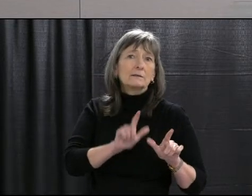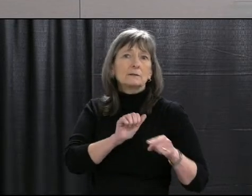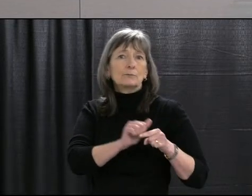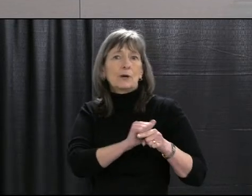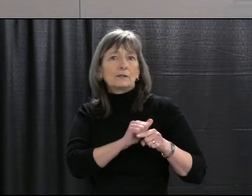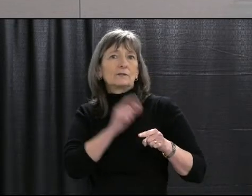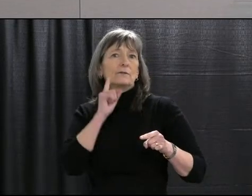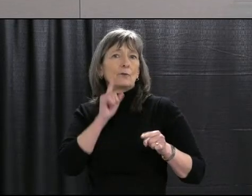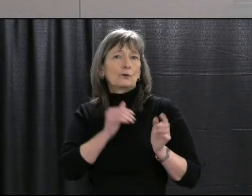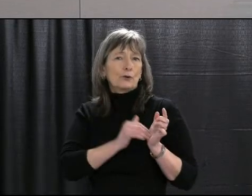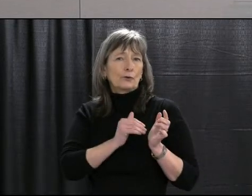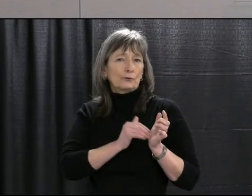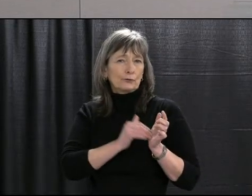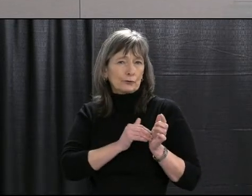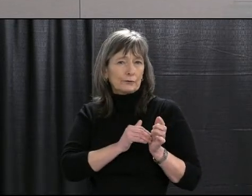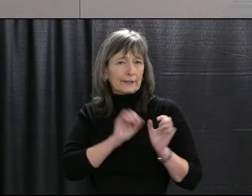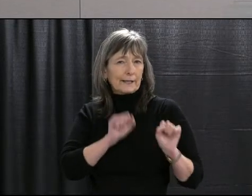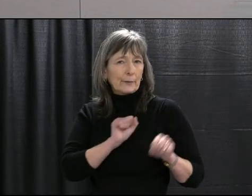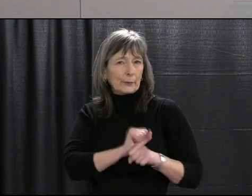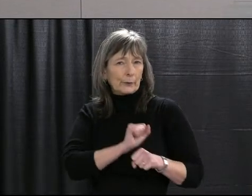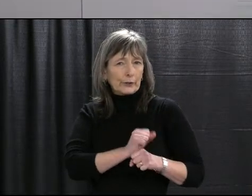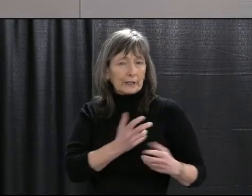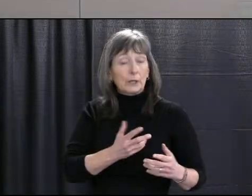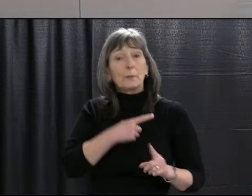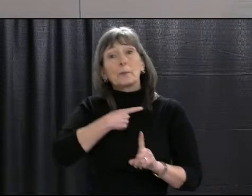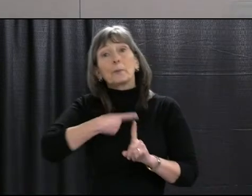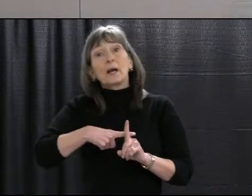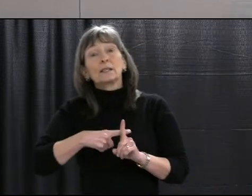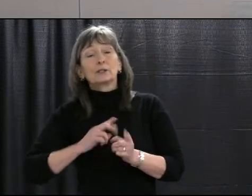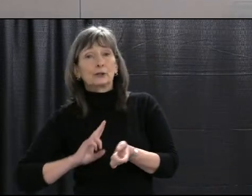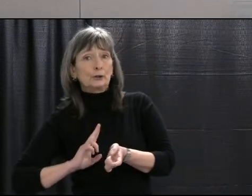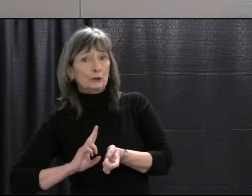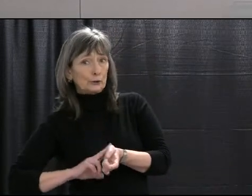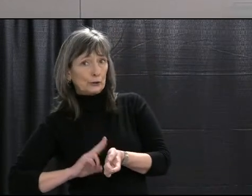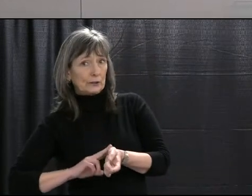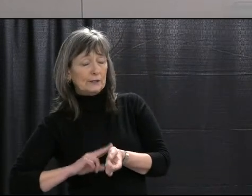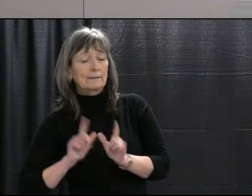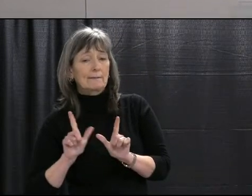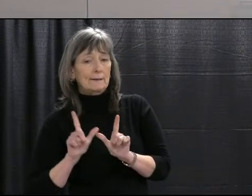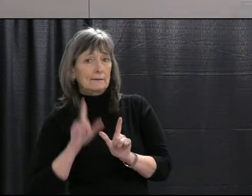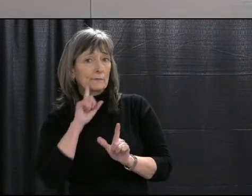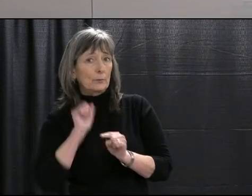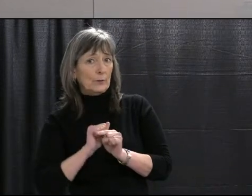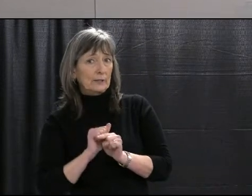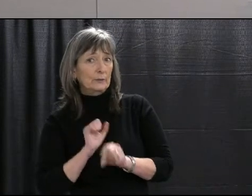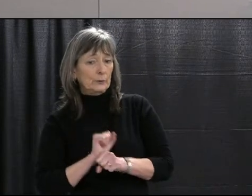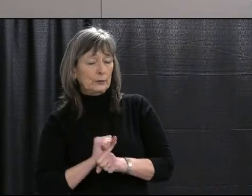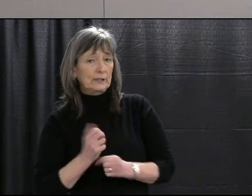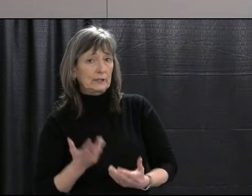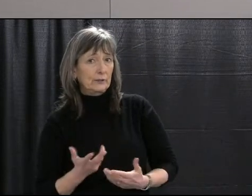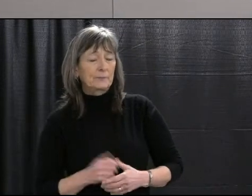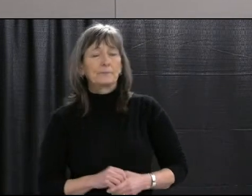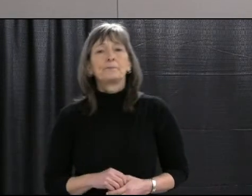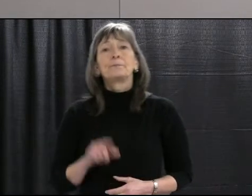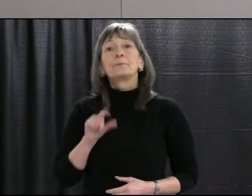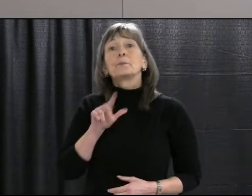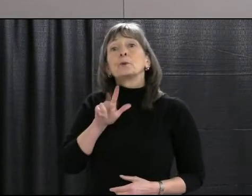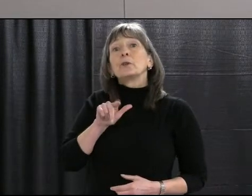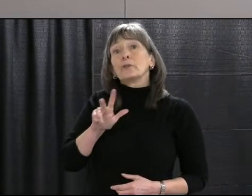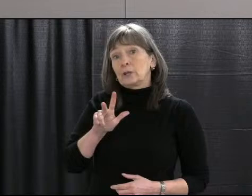in Newfoundland and Labrador, as well as nurses licensed to practice in Newfoundland and Labrador. In